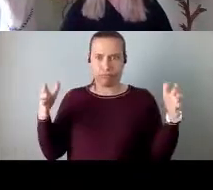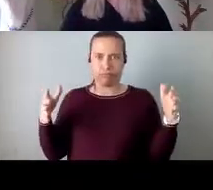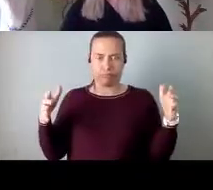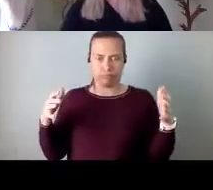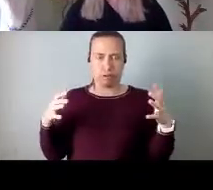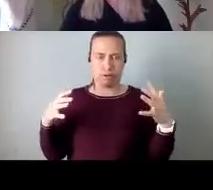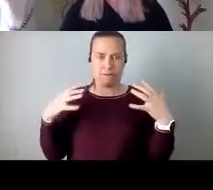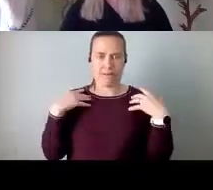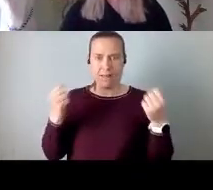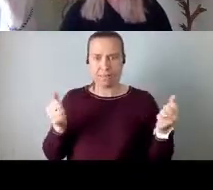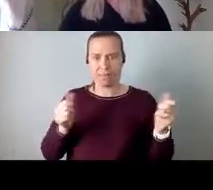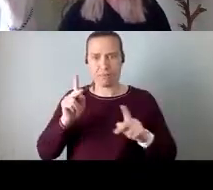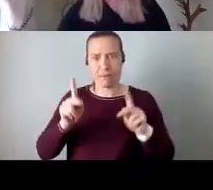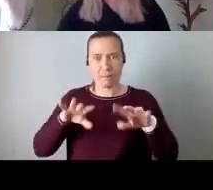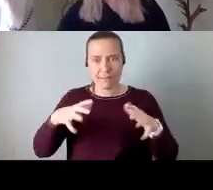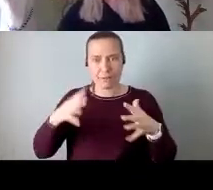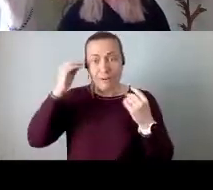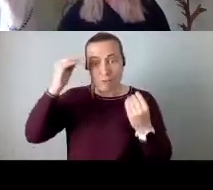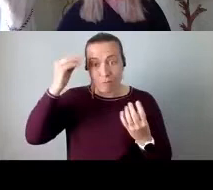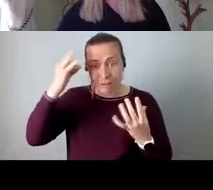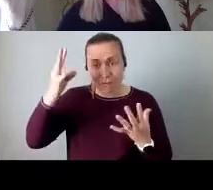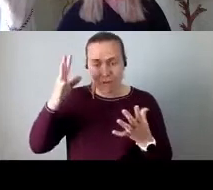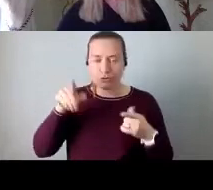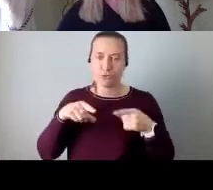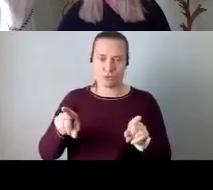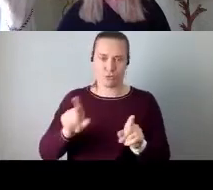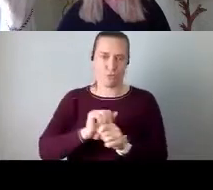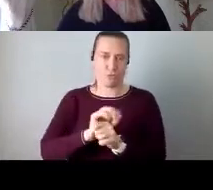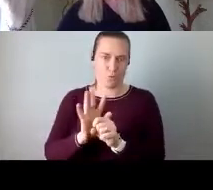population information during the COVID-19 pandemic.